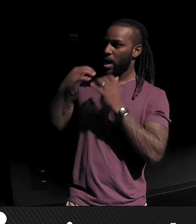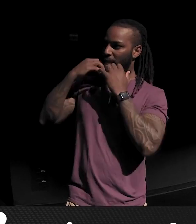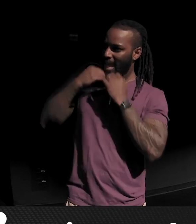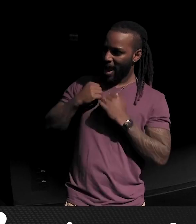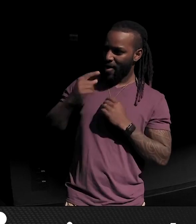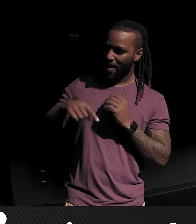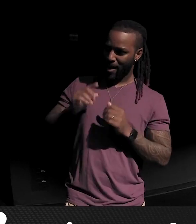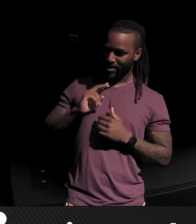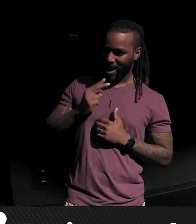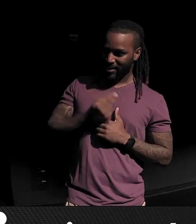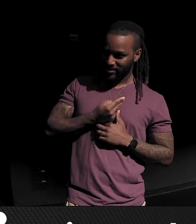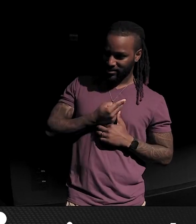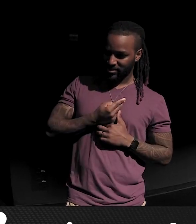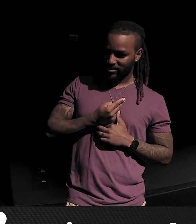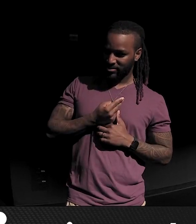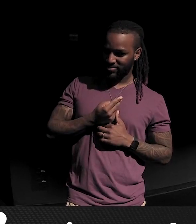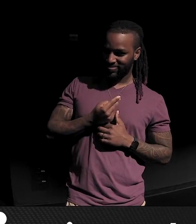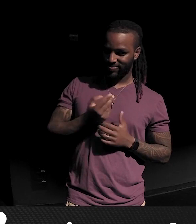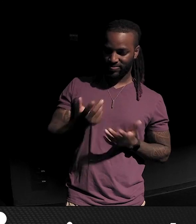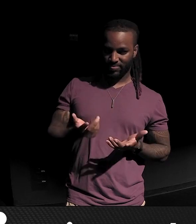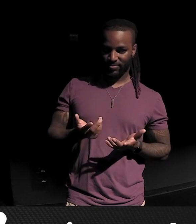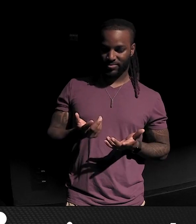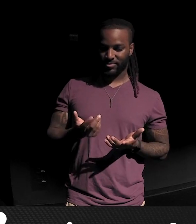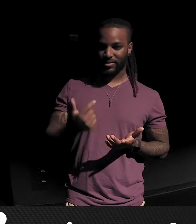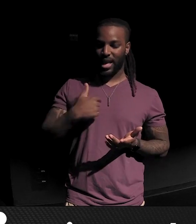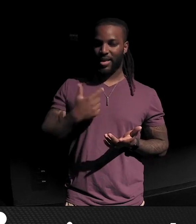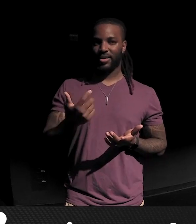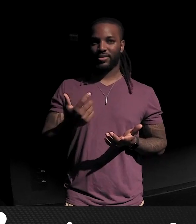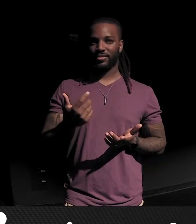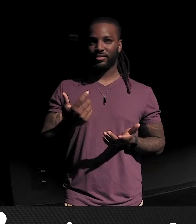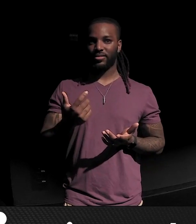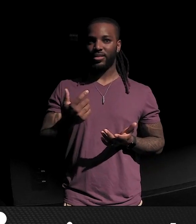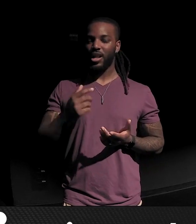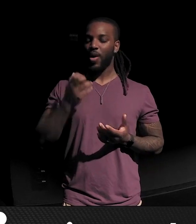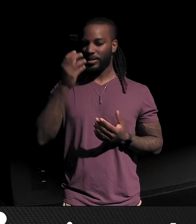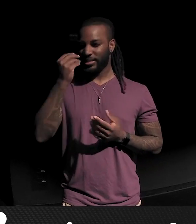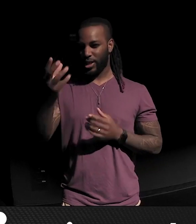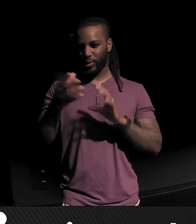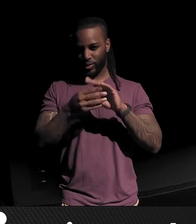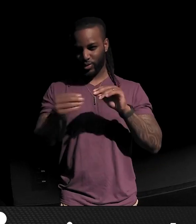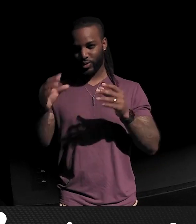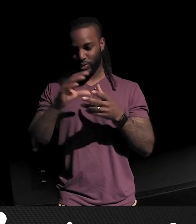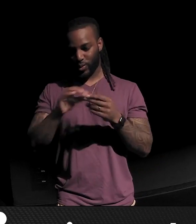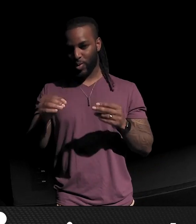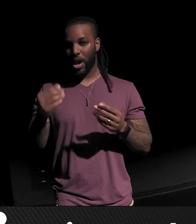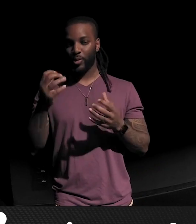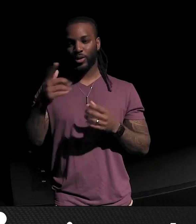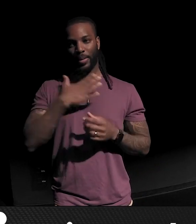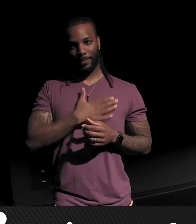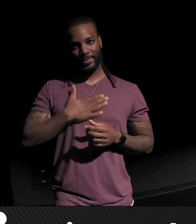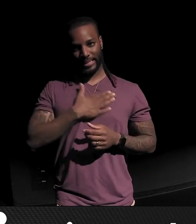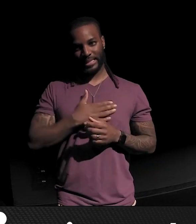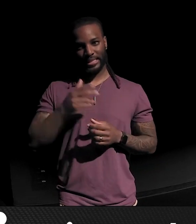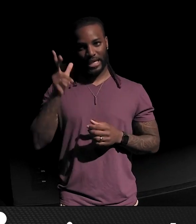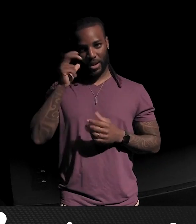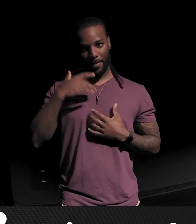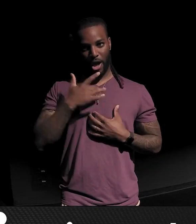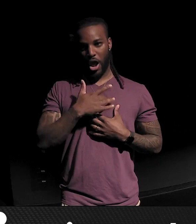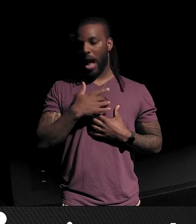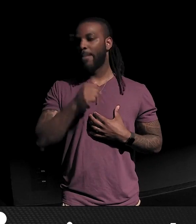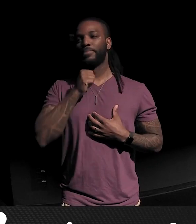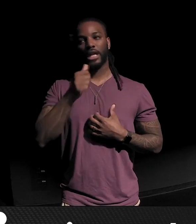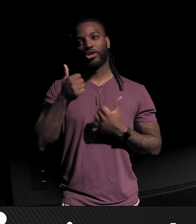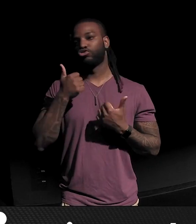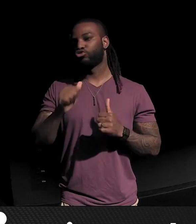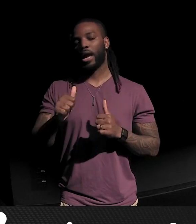us. And I'm going to tell you a story, and I want you to please hear my heart in this. I am not trying to put